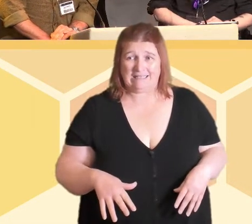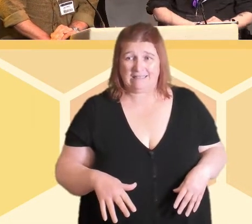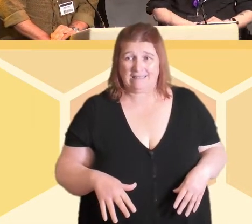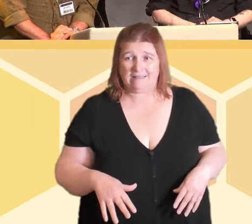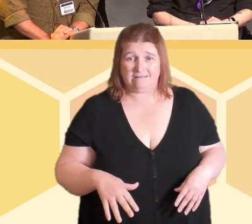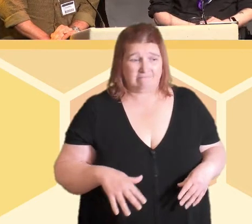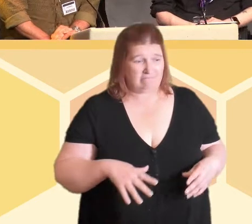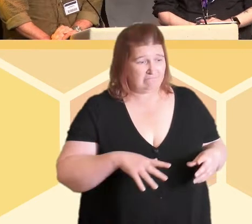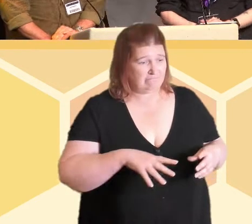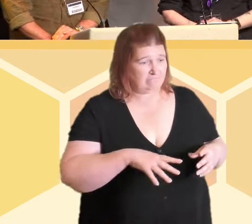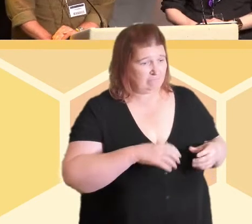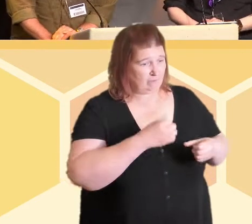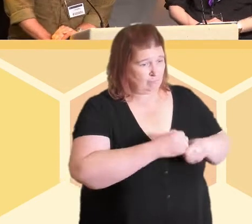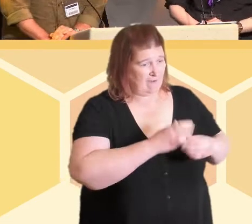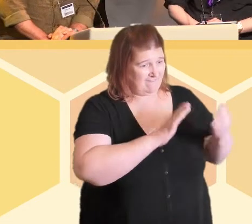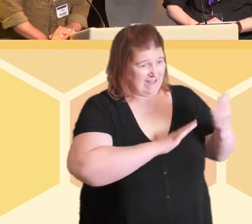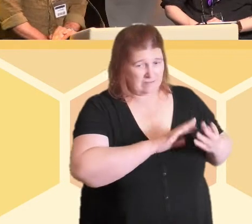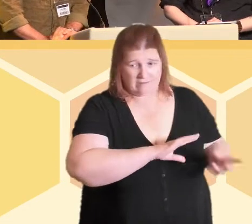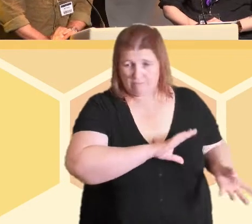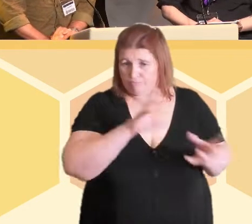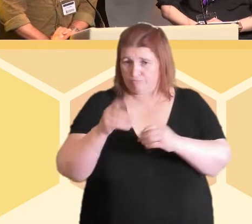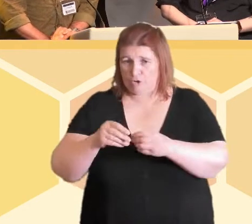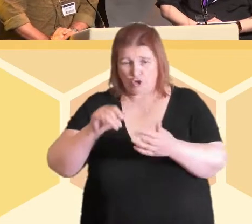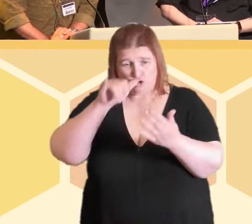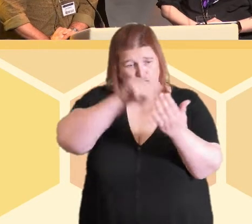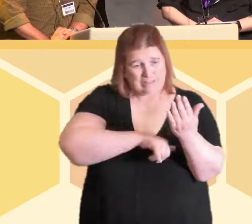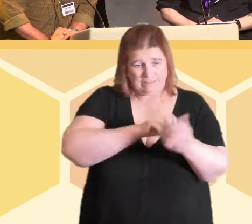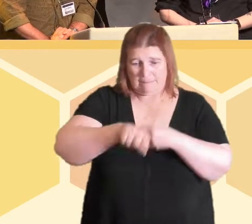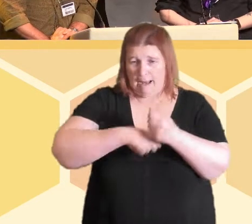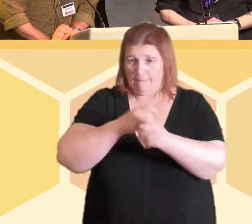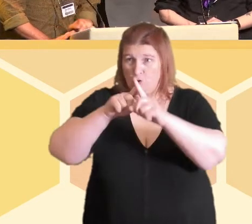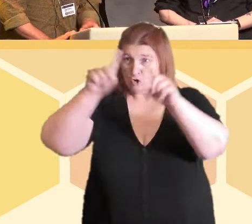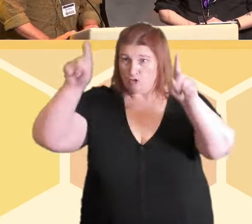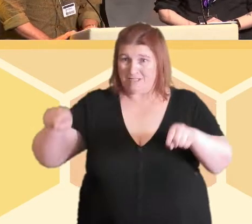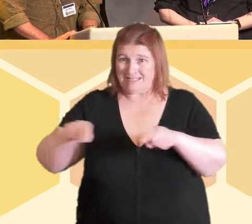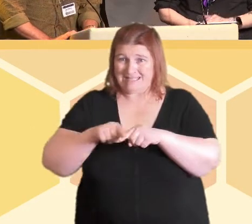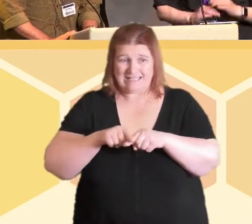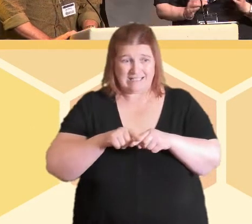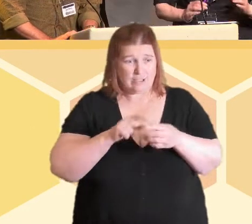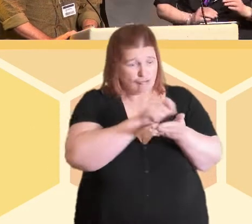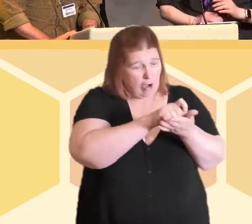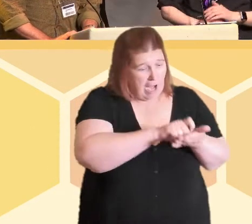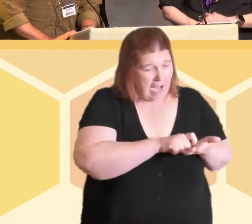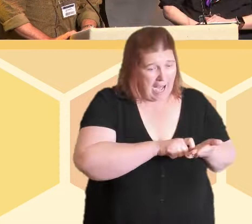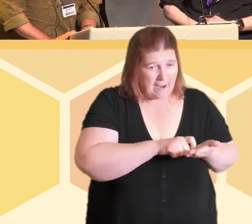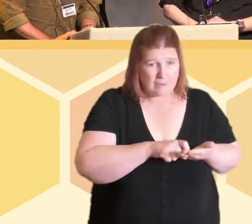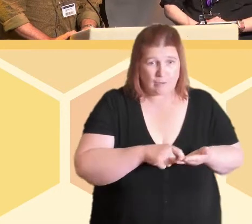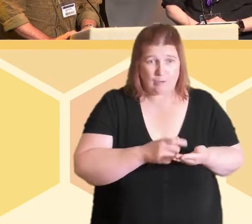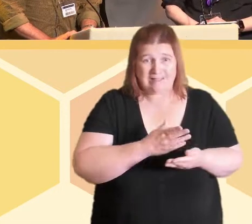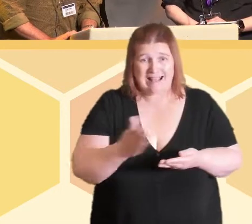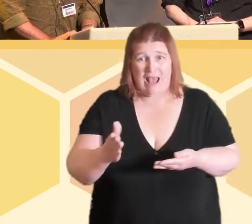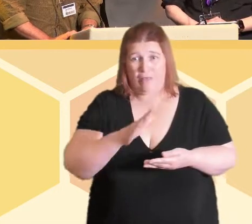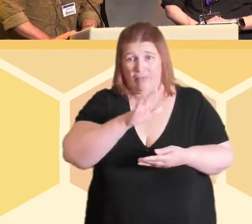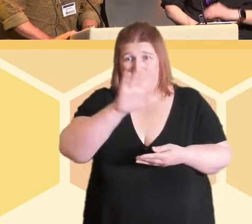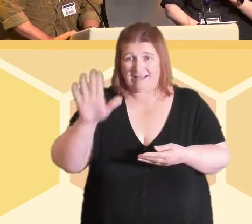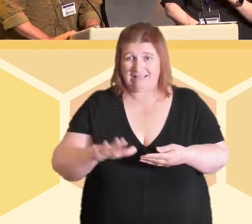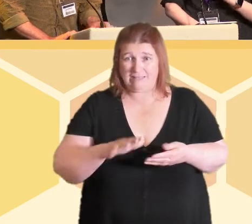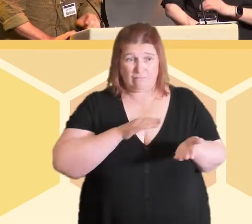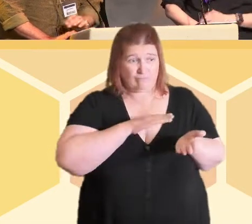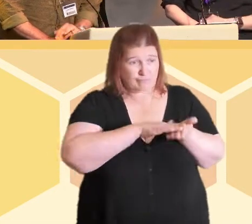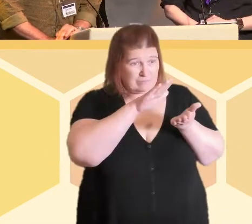platform, from script to screen, from scribes to selfies. 500 years since the printing